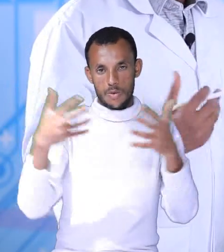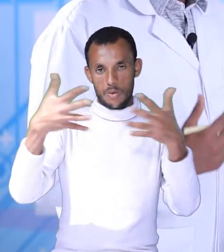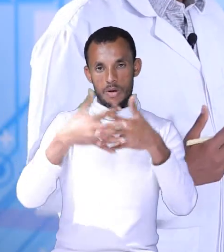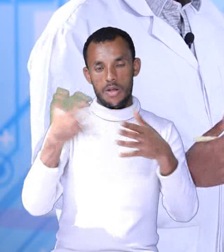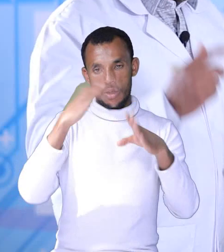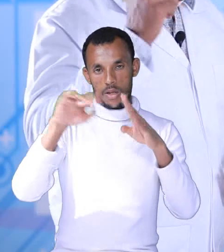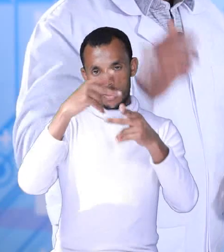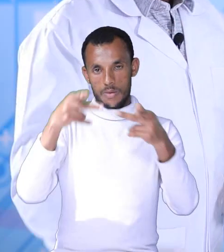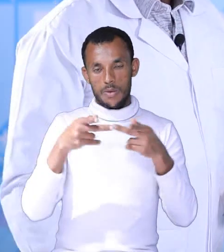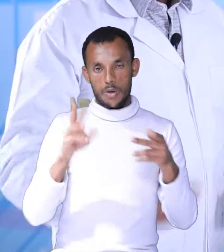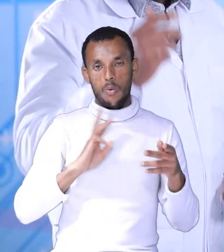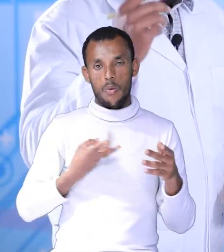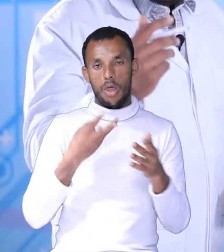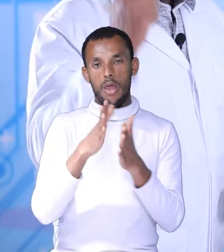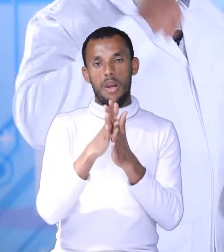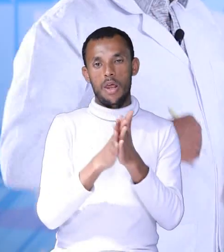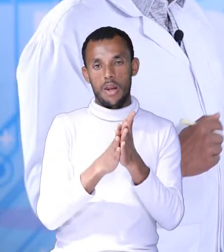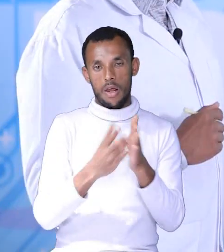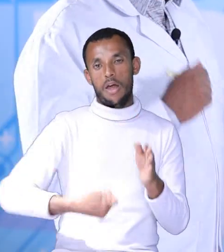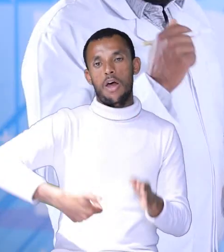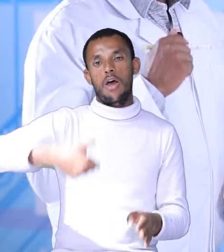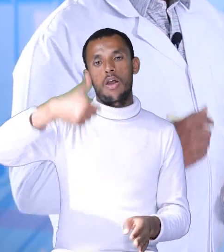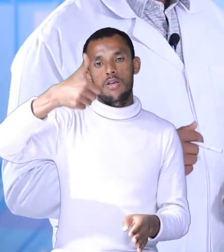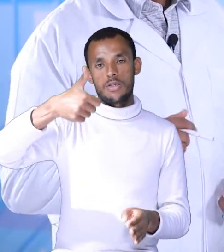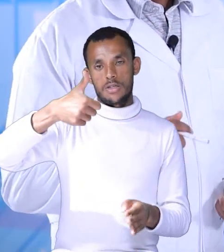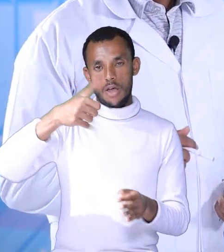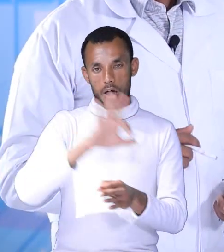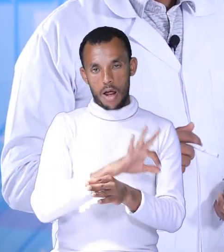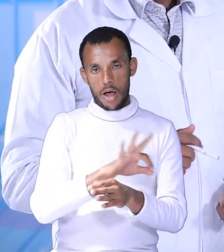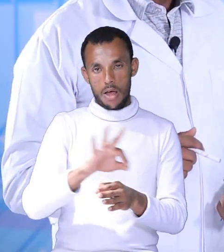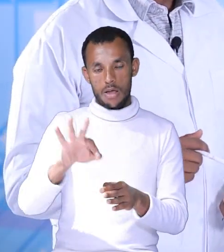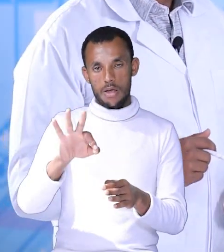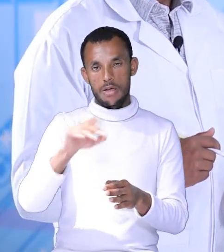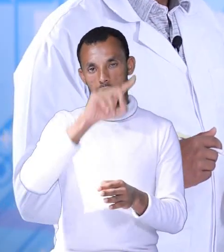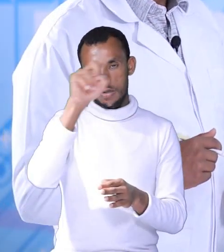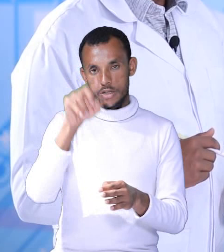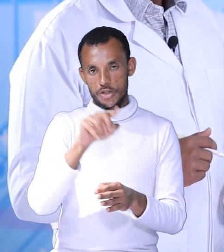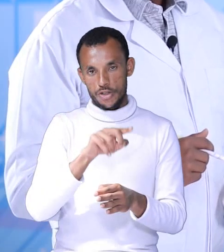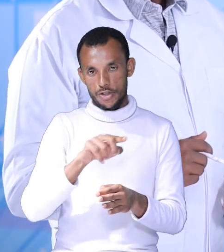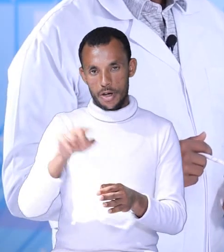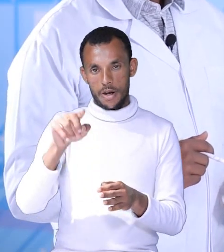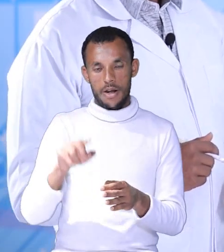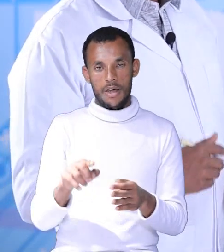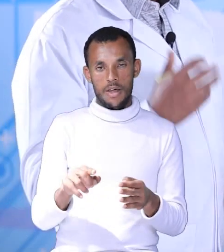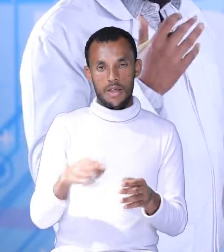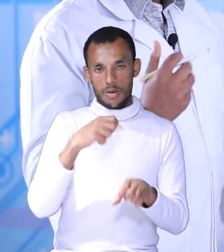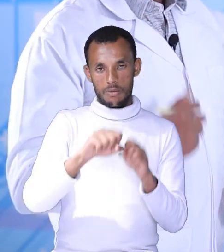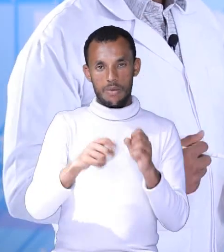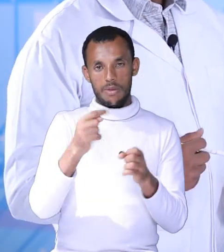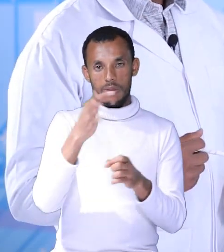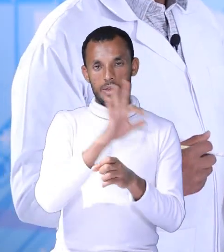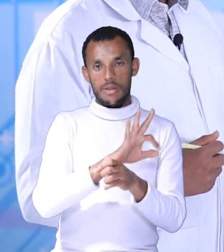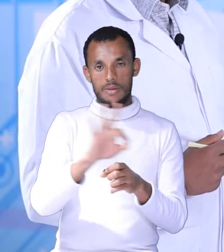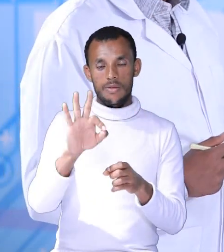axis in space, we need another axis, z-axis. So the